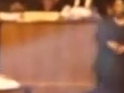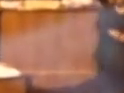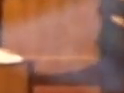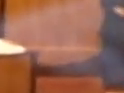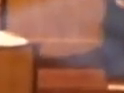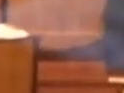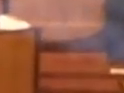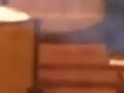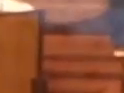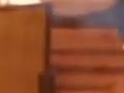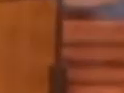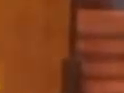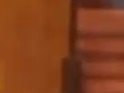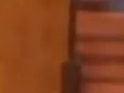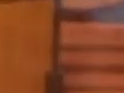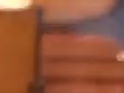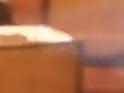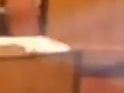Honorable Speaker